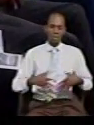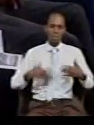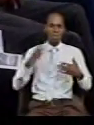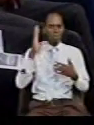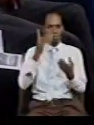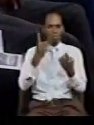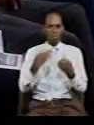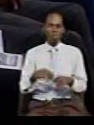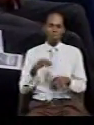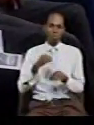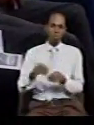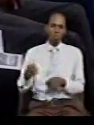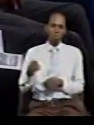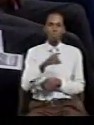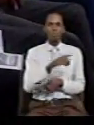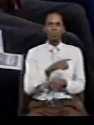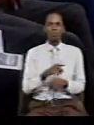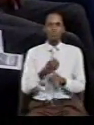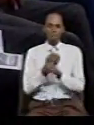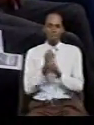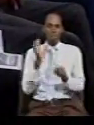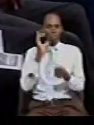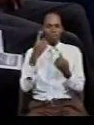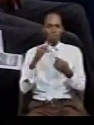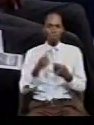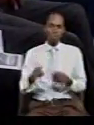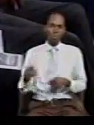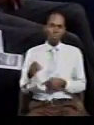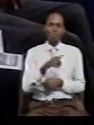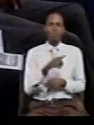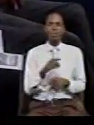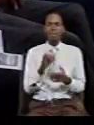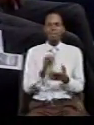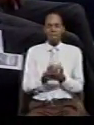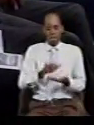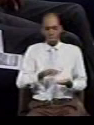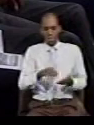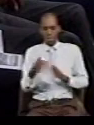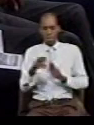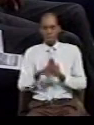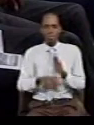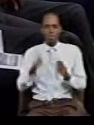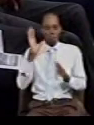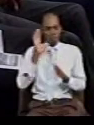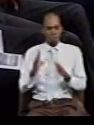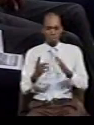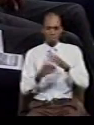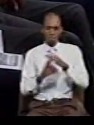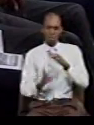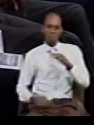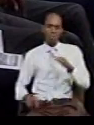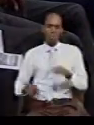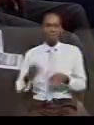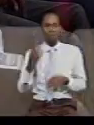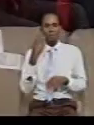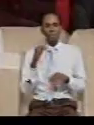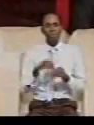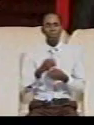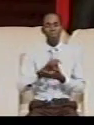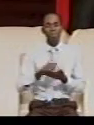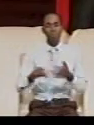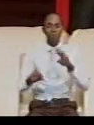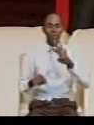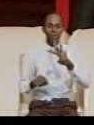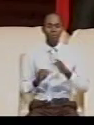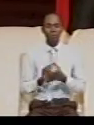come. Salvation will come. That deadness will vanish away. Look at verse 4. But